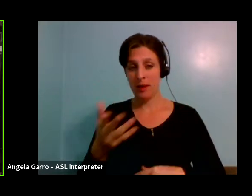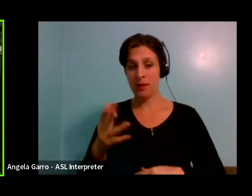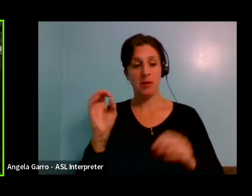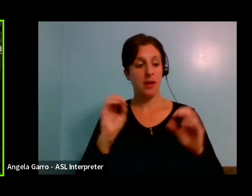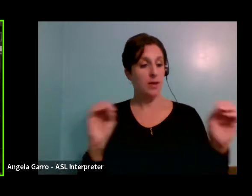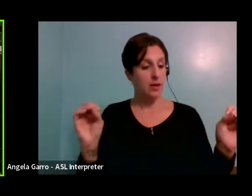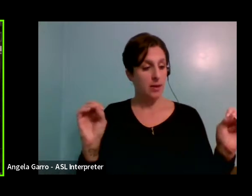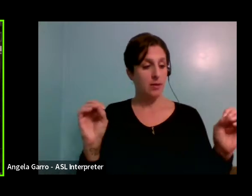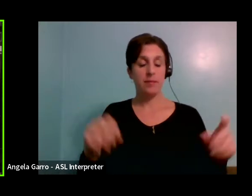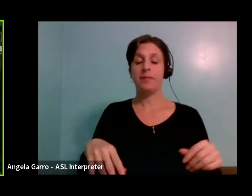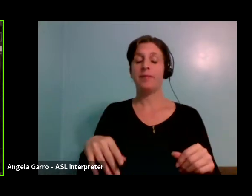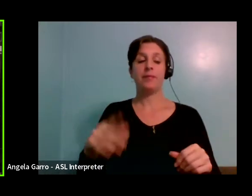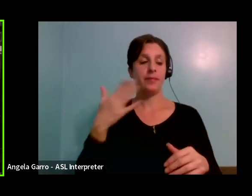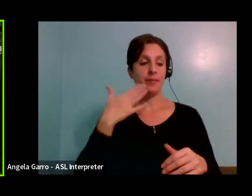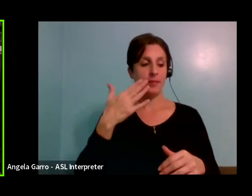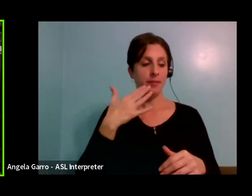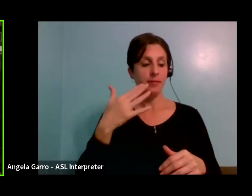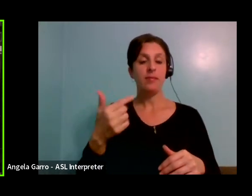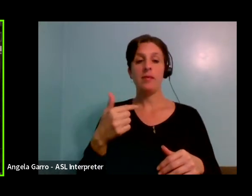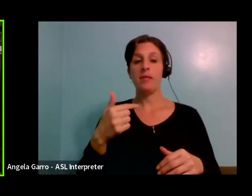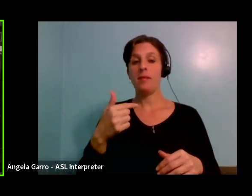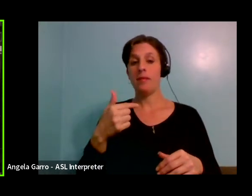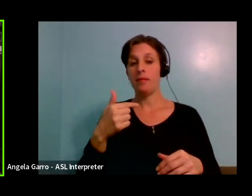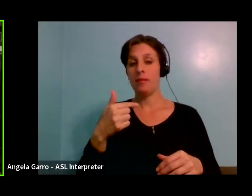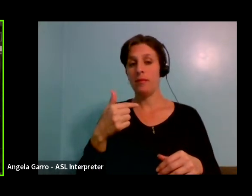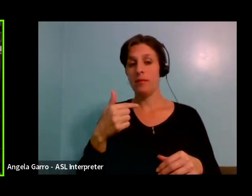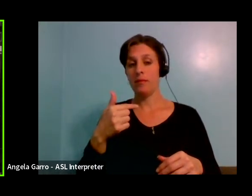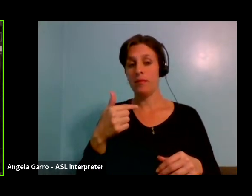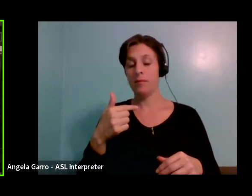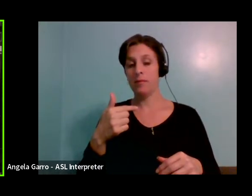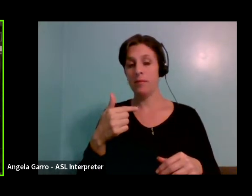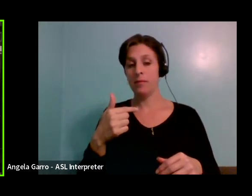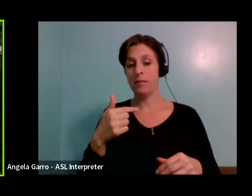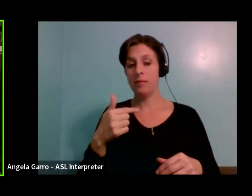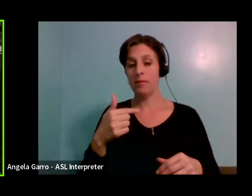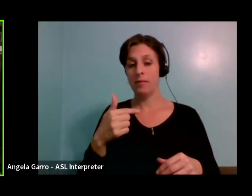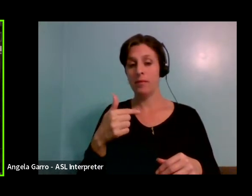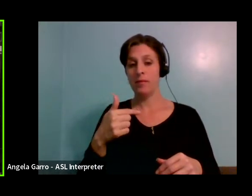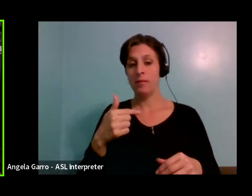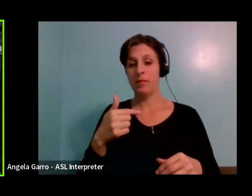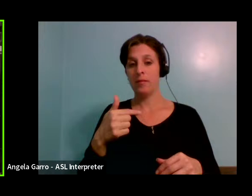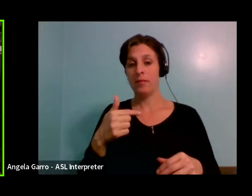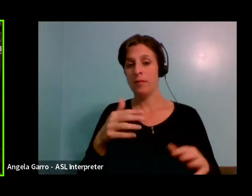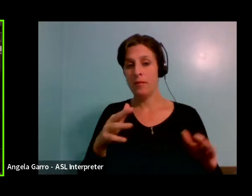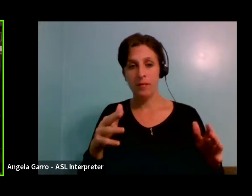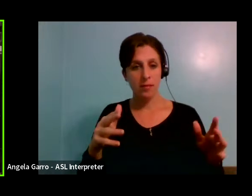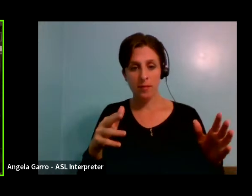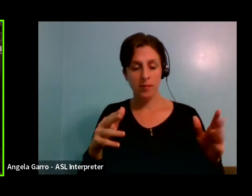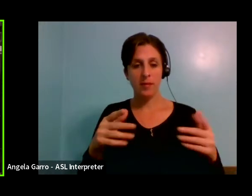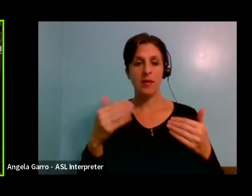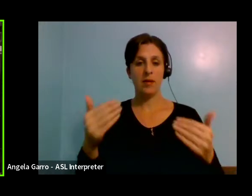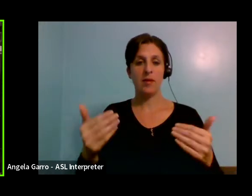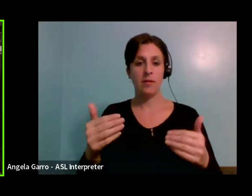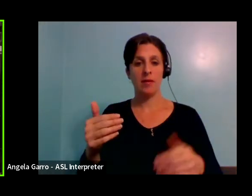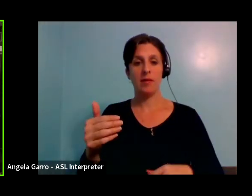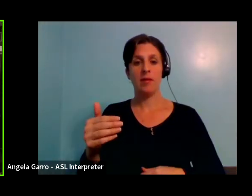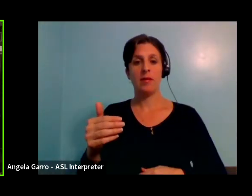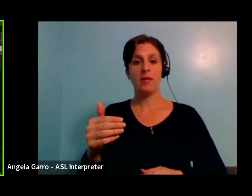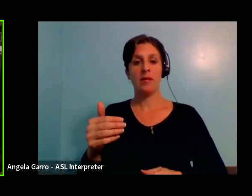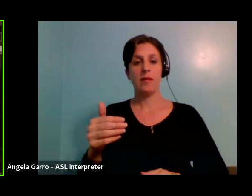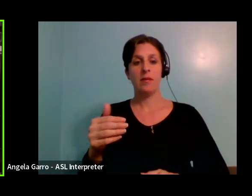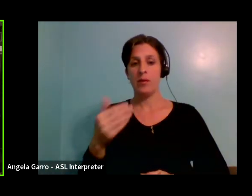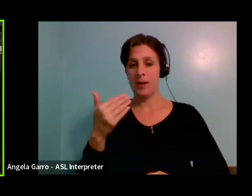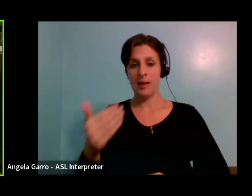none. Thank you. Can I, This, this one's again moved to another one? consent. Great. Yeah. Thank you. Okay, we'll